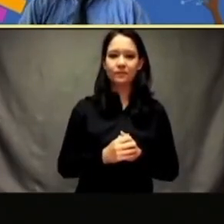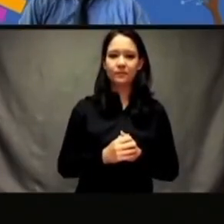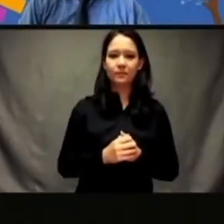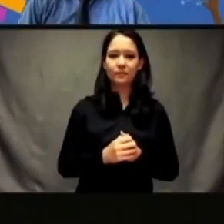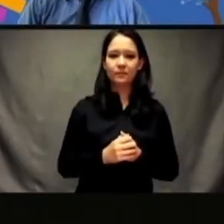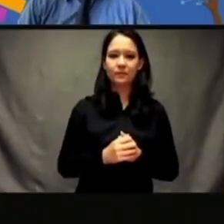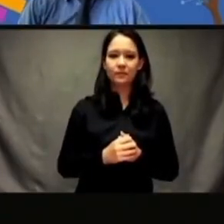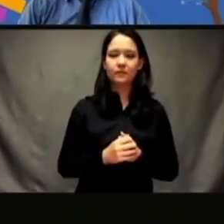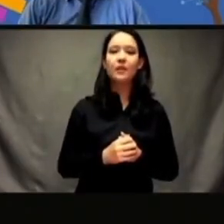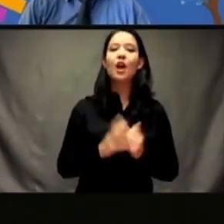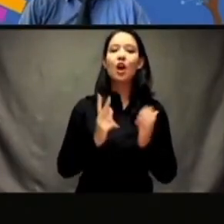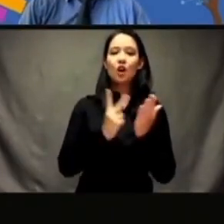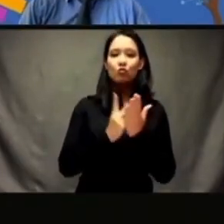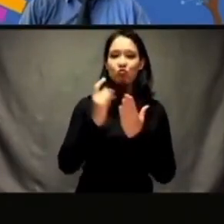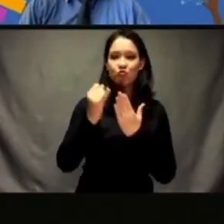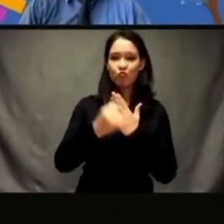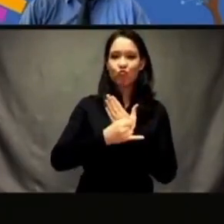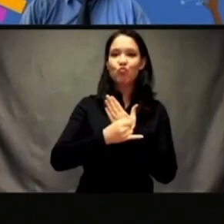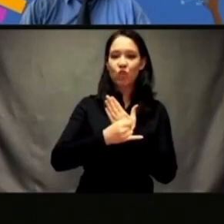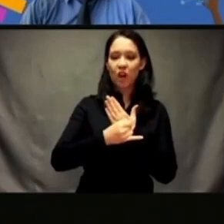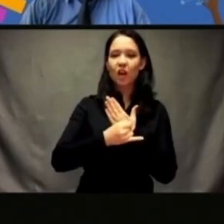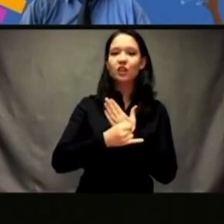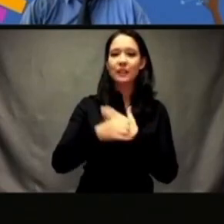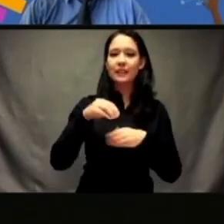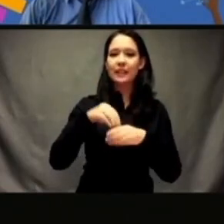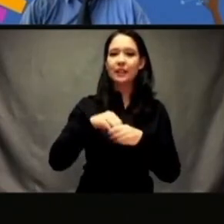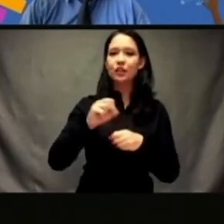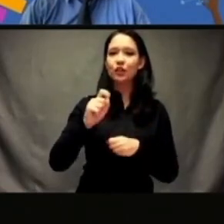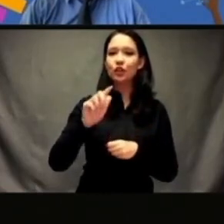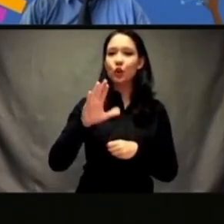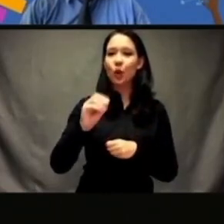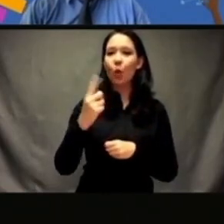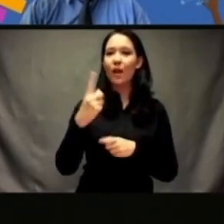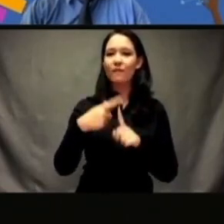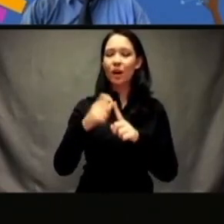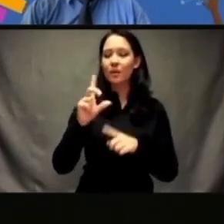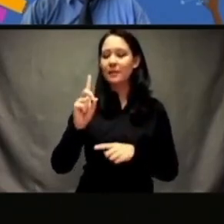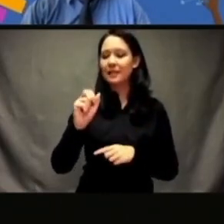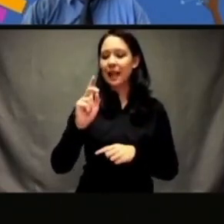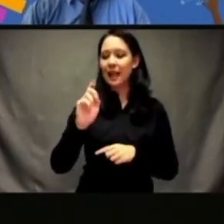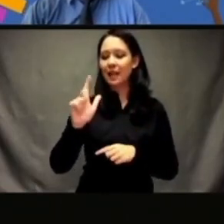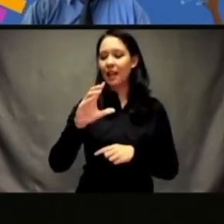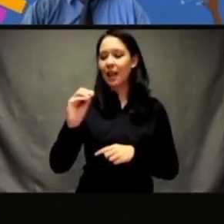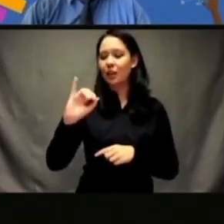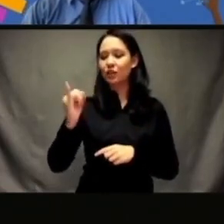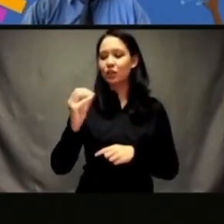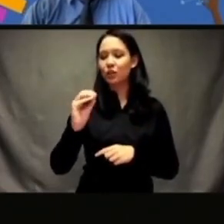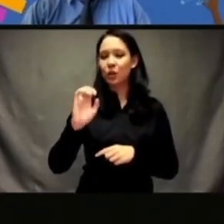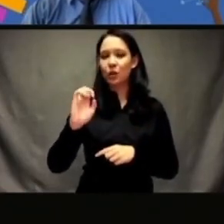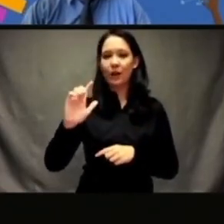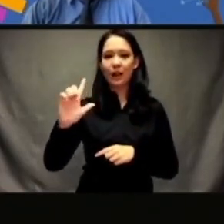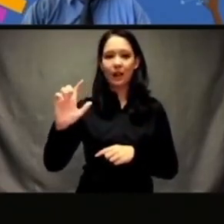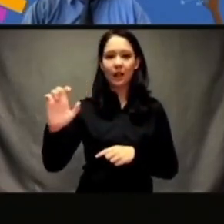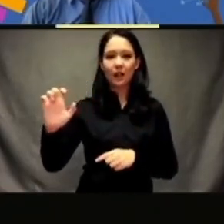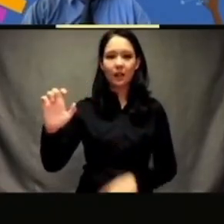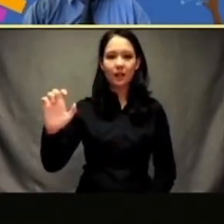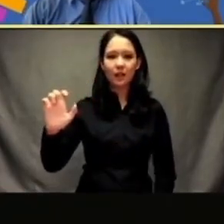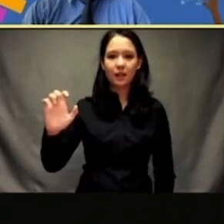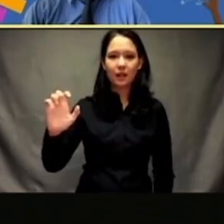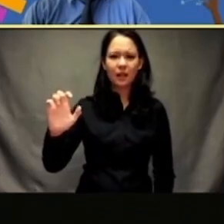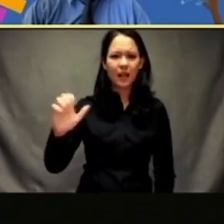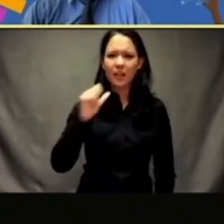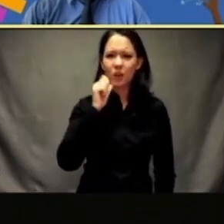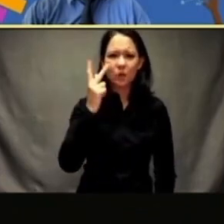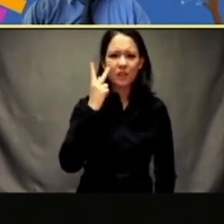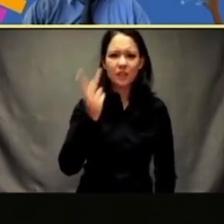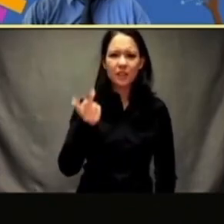there are projects in the studio. There's one from Daniel and Joel. Joelson. I don't